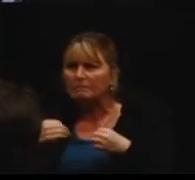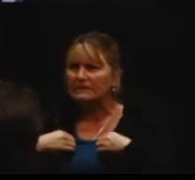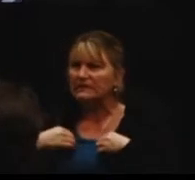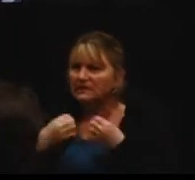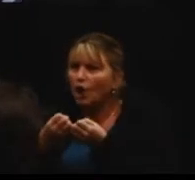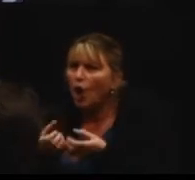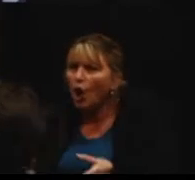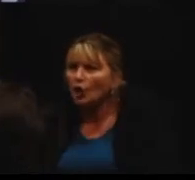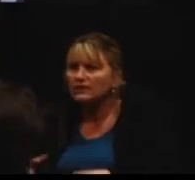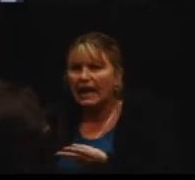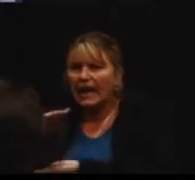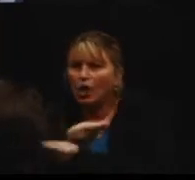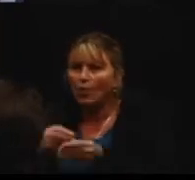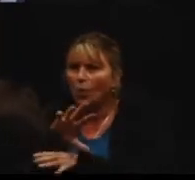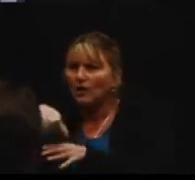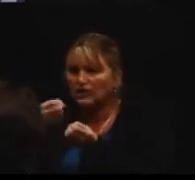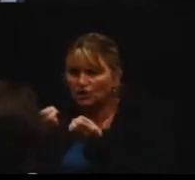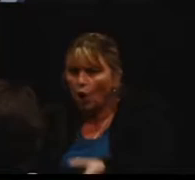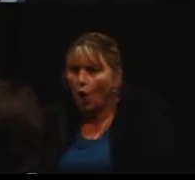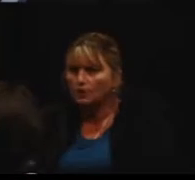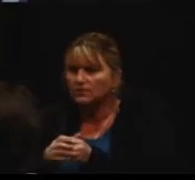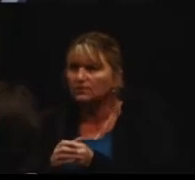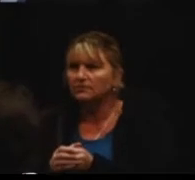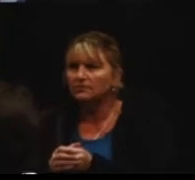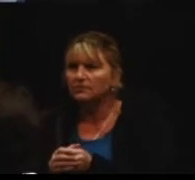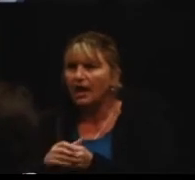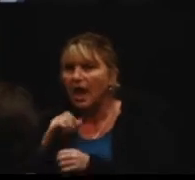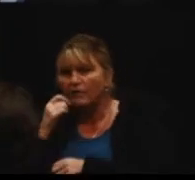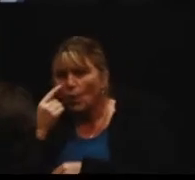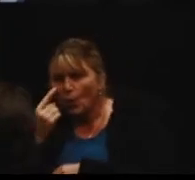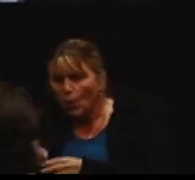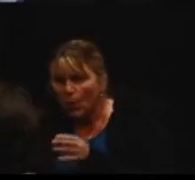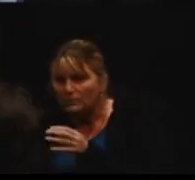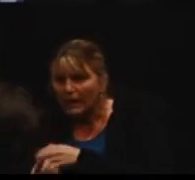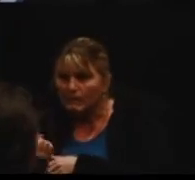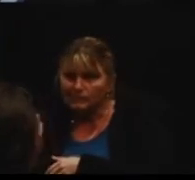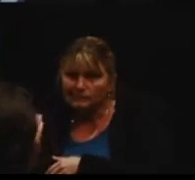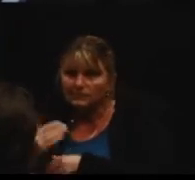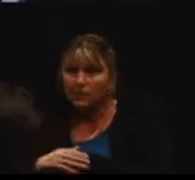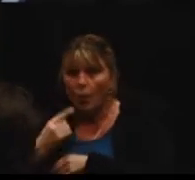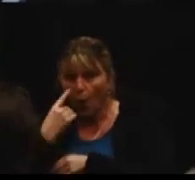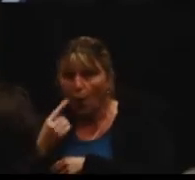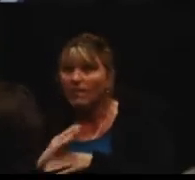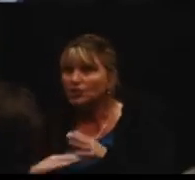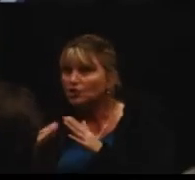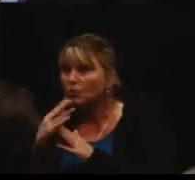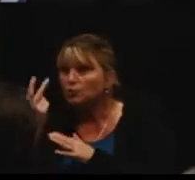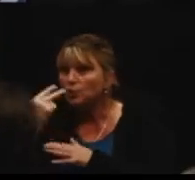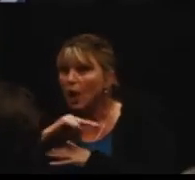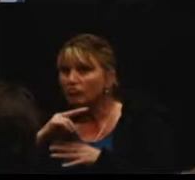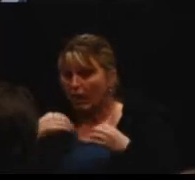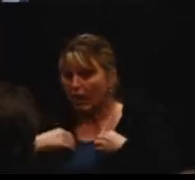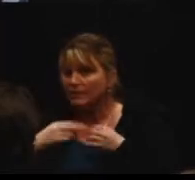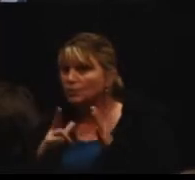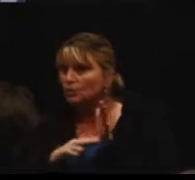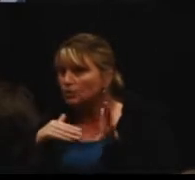in economic organisations. When you look at what's been happening, when you look at the top 200 companies in New Zealand, and you